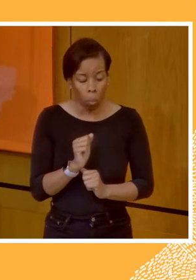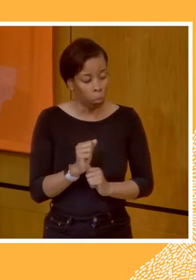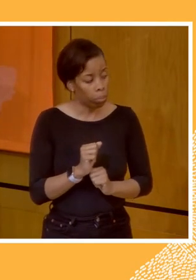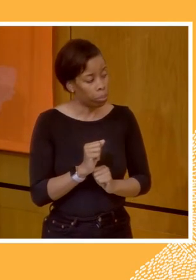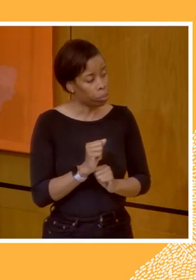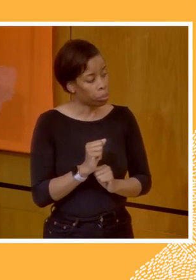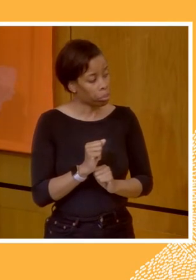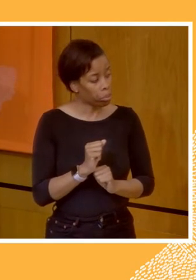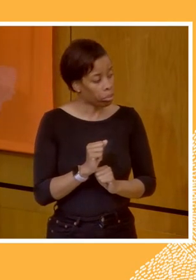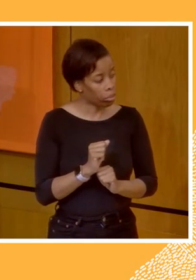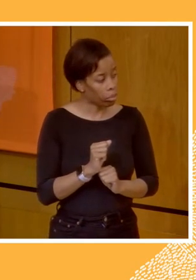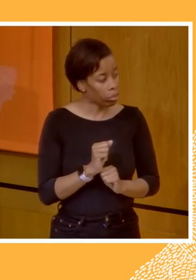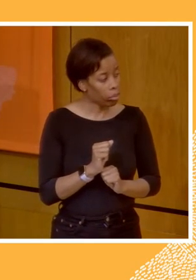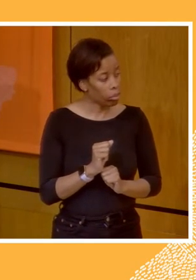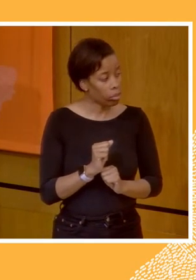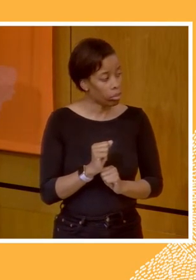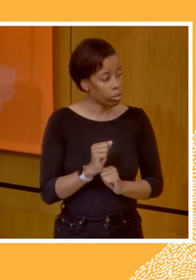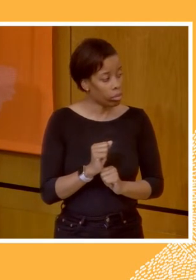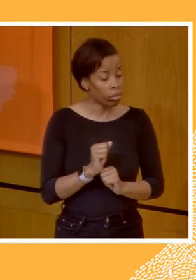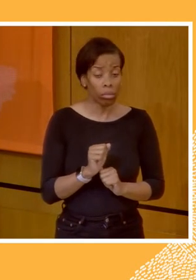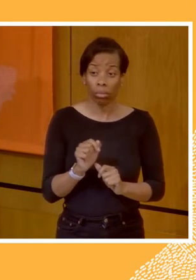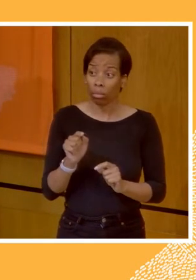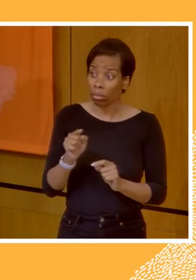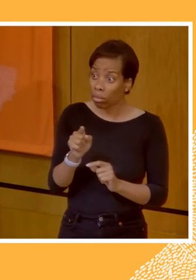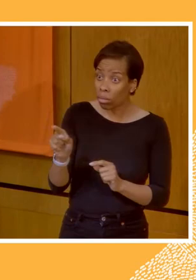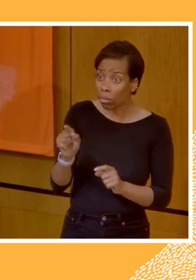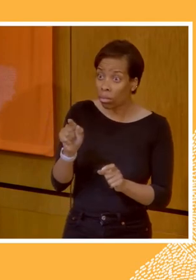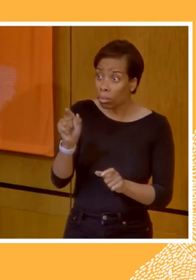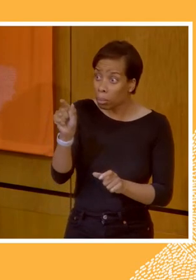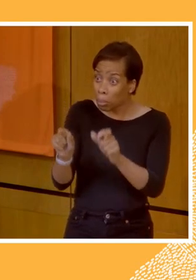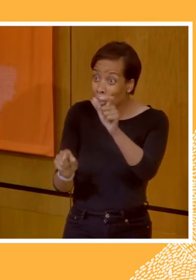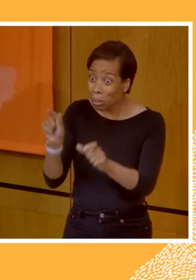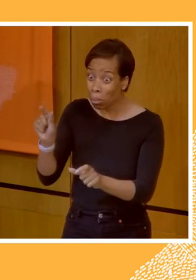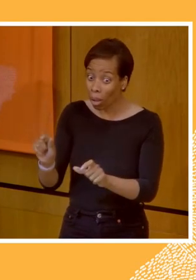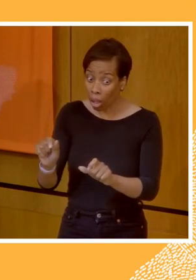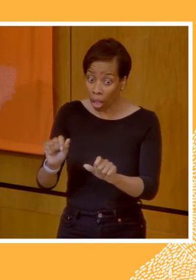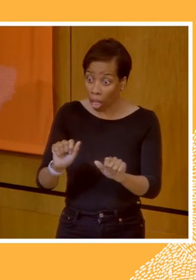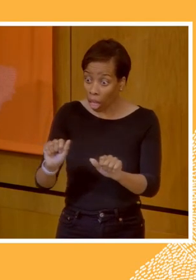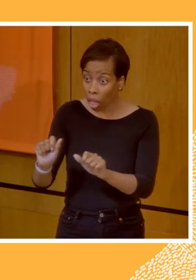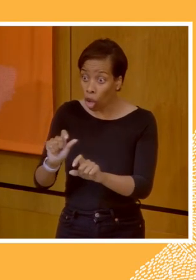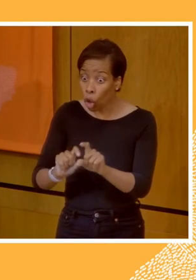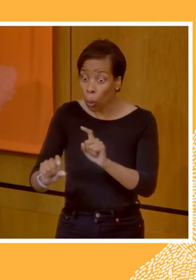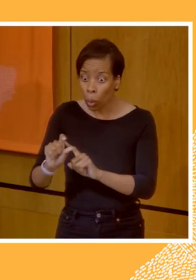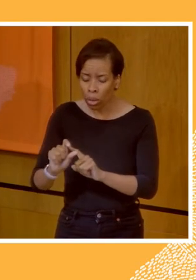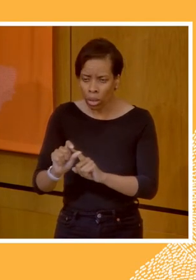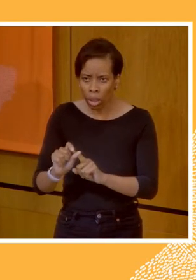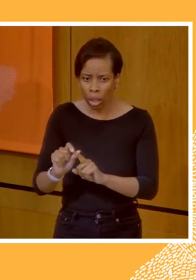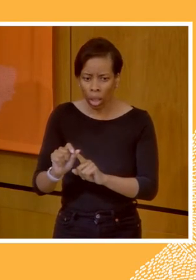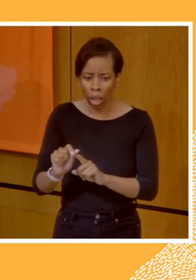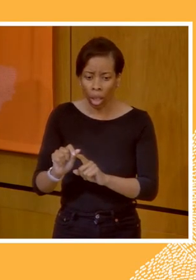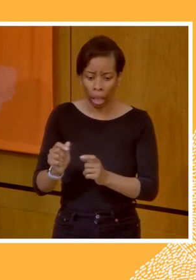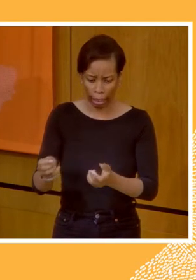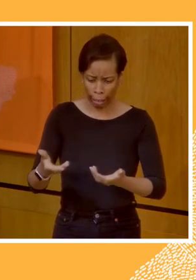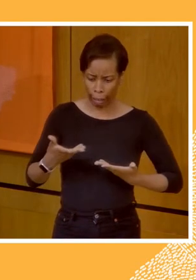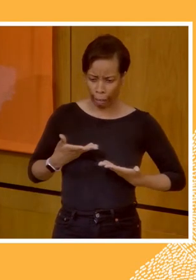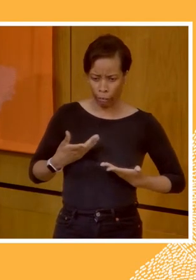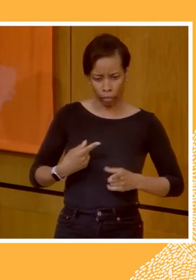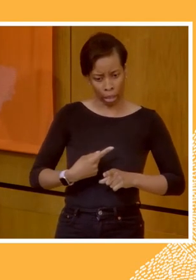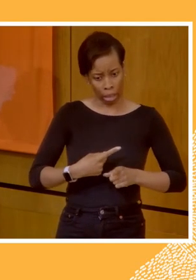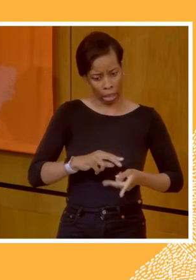that those participants who helped make it can actually listen back to it also, you know, that it doesn't just exist in English.